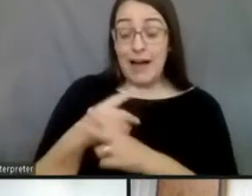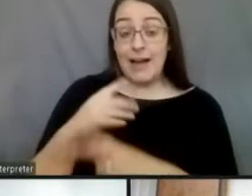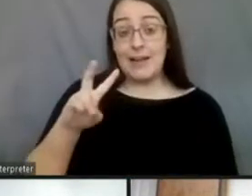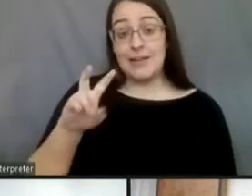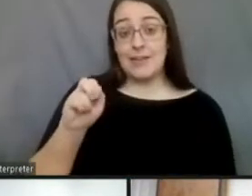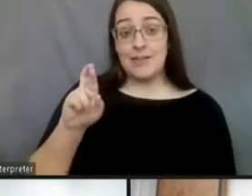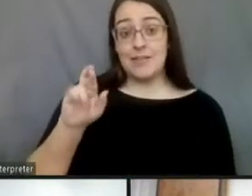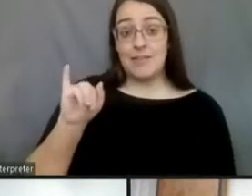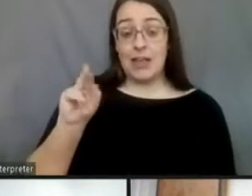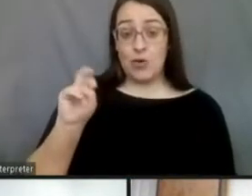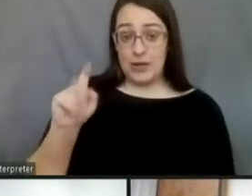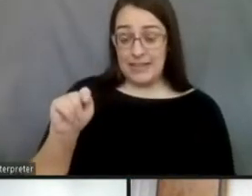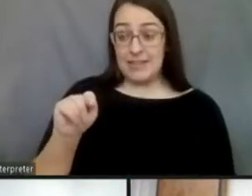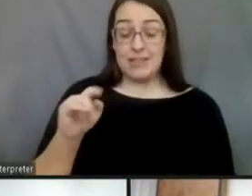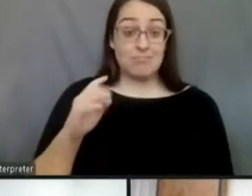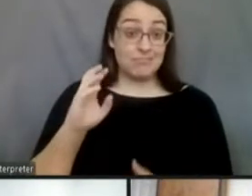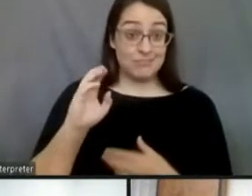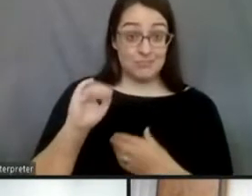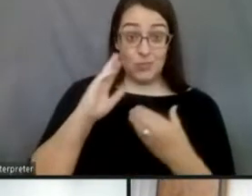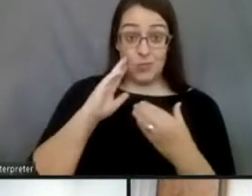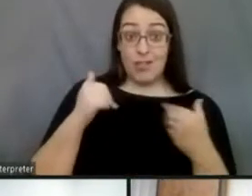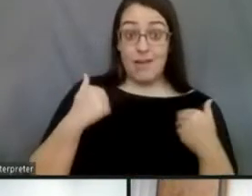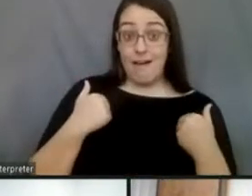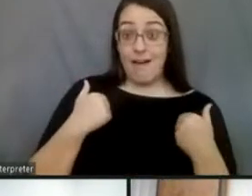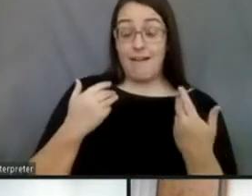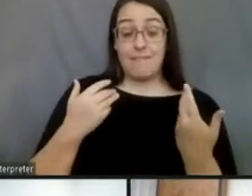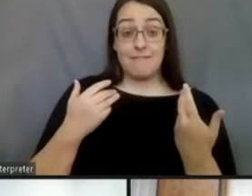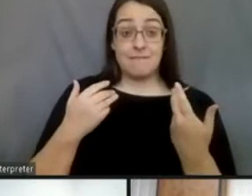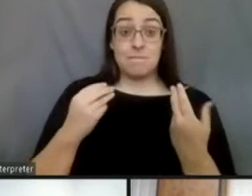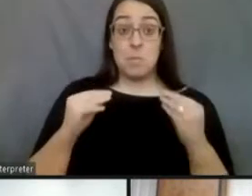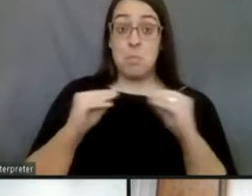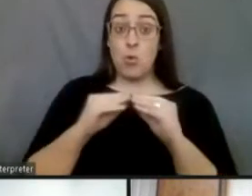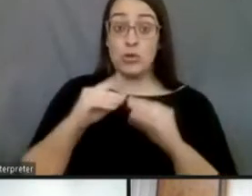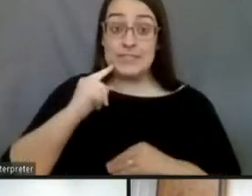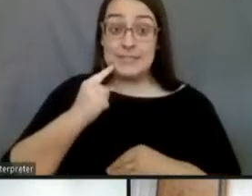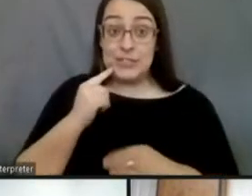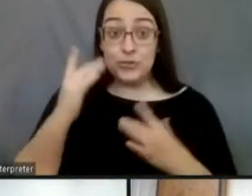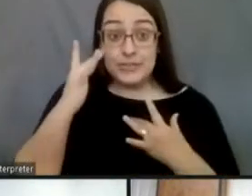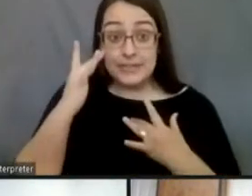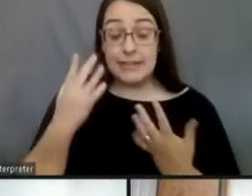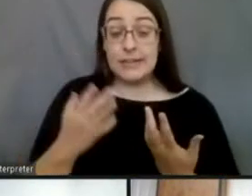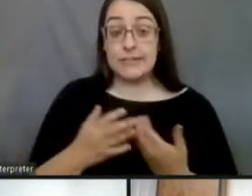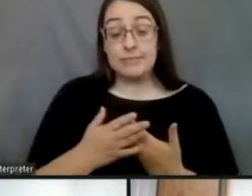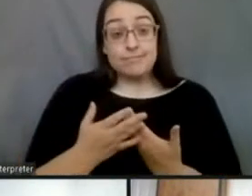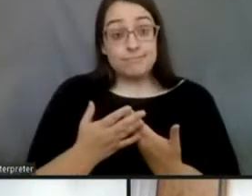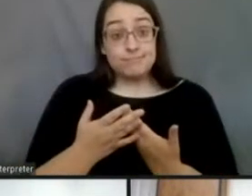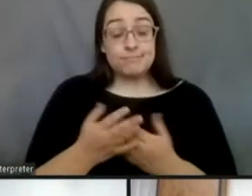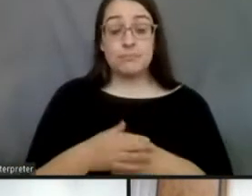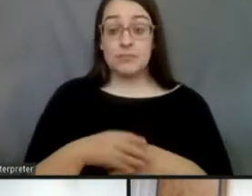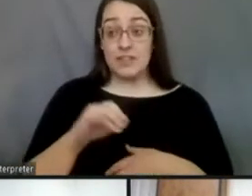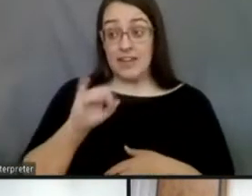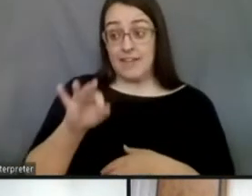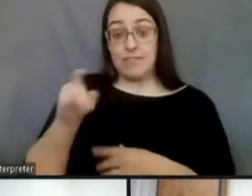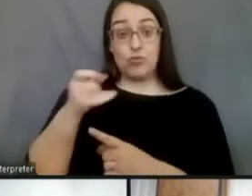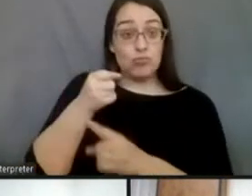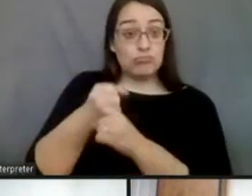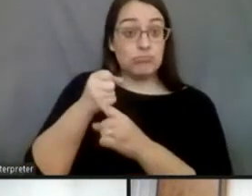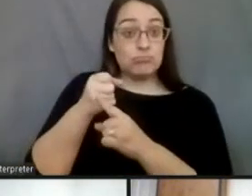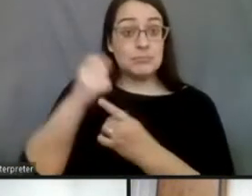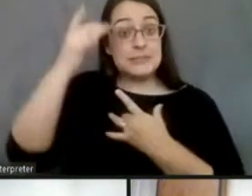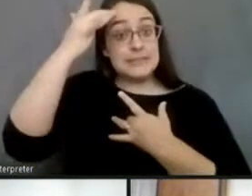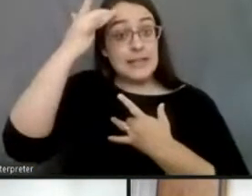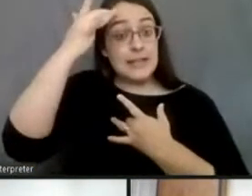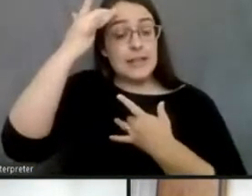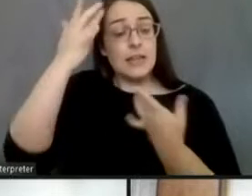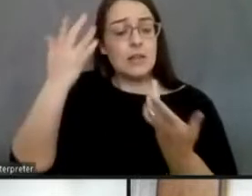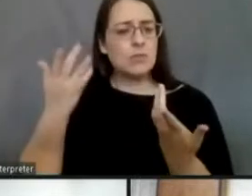Is it going to be a strain that has the likelihood of causing more severe disease? And if you do get that type of infection,